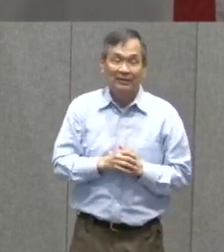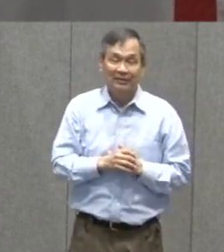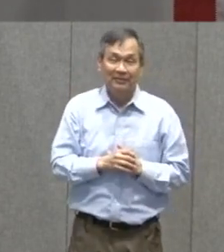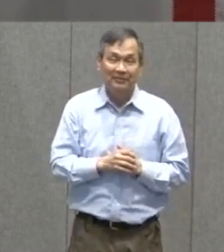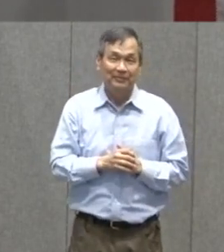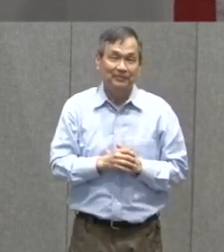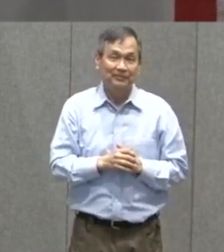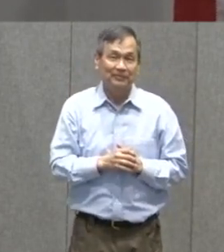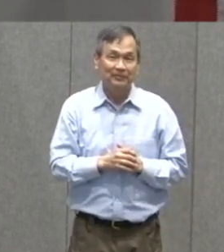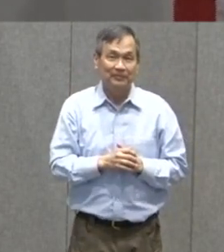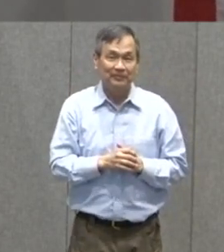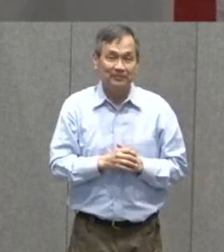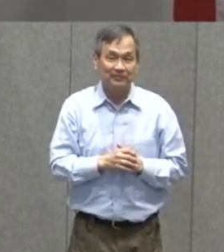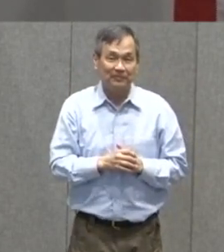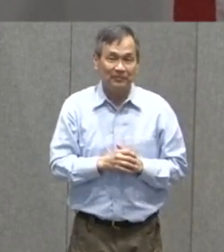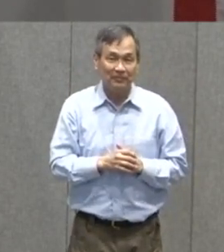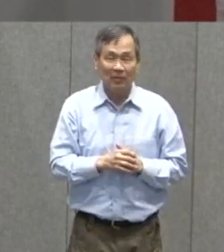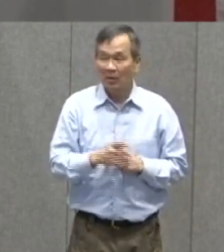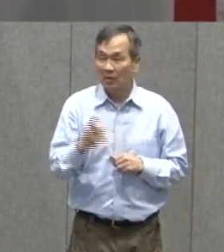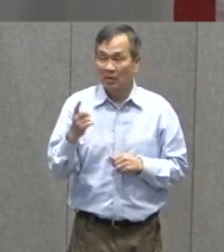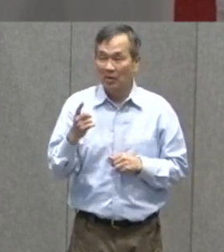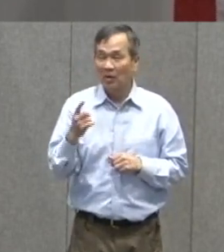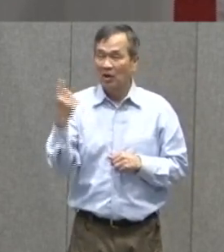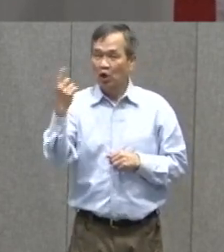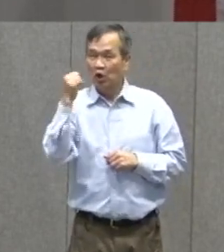okay, a girl